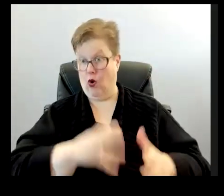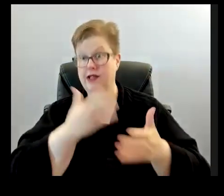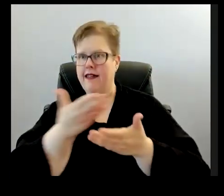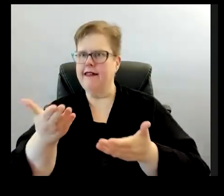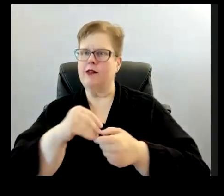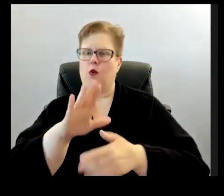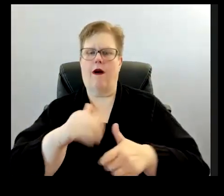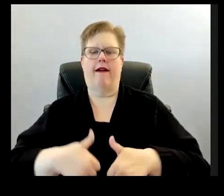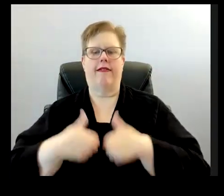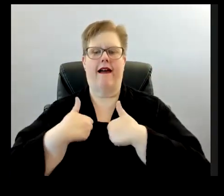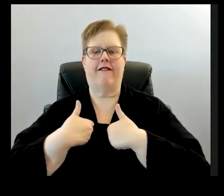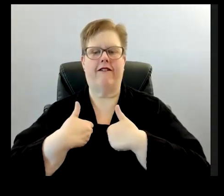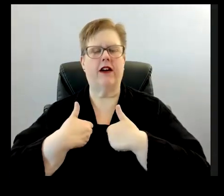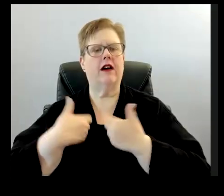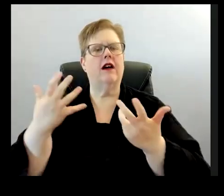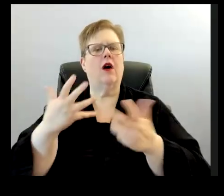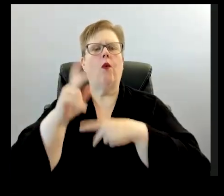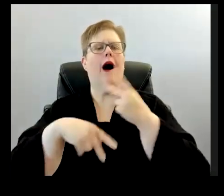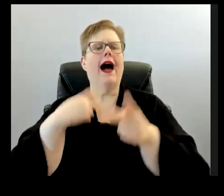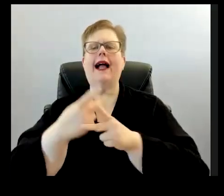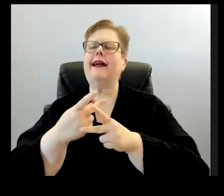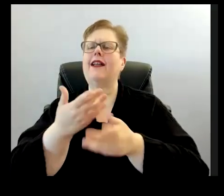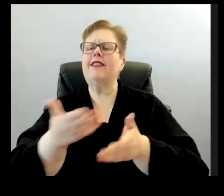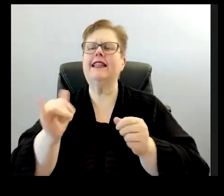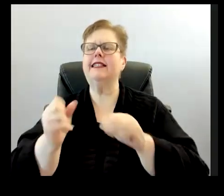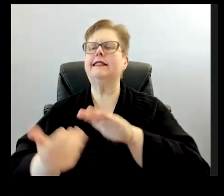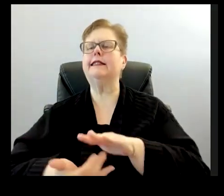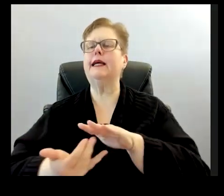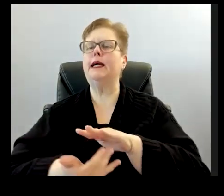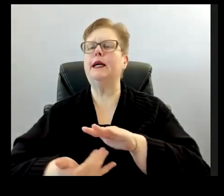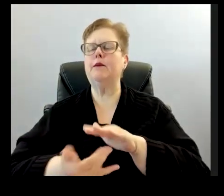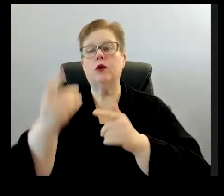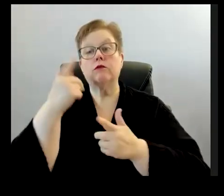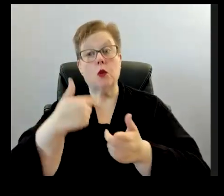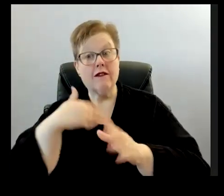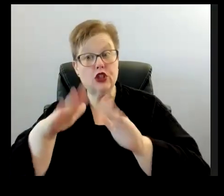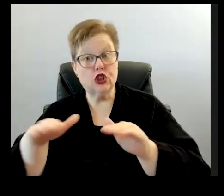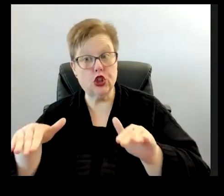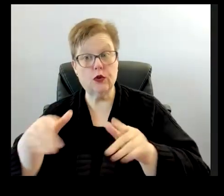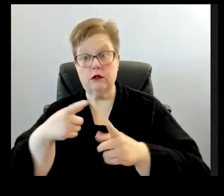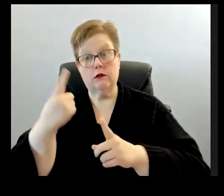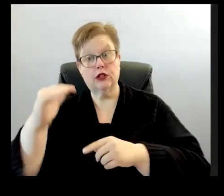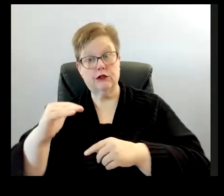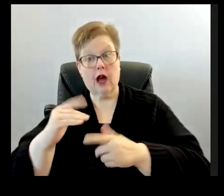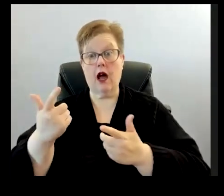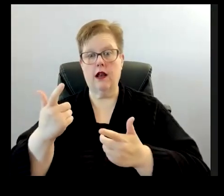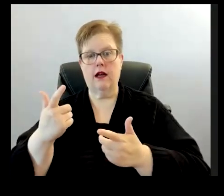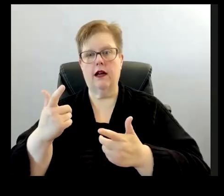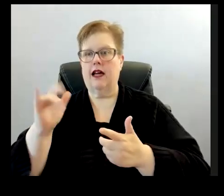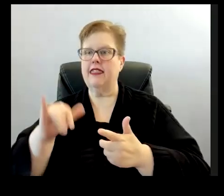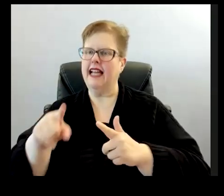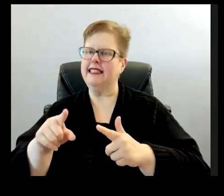things in your life. What's at a simmer that you have to think about? If you have a kid, if you have a child, that's something that's at minimum